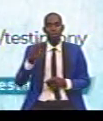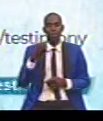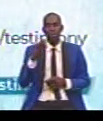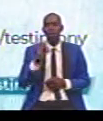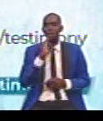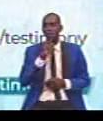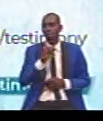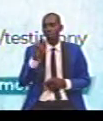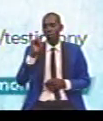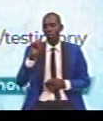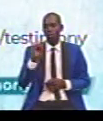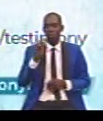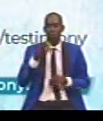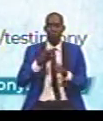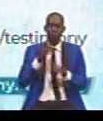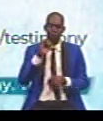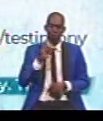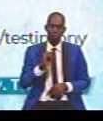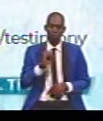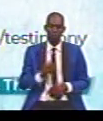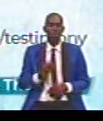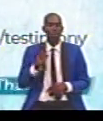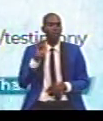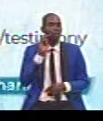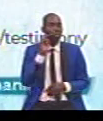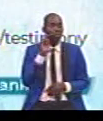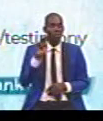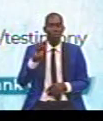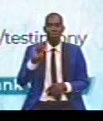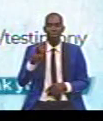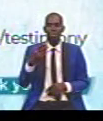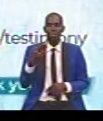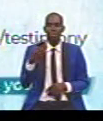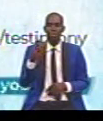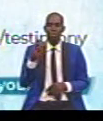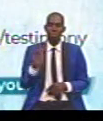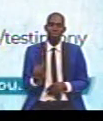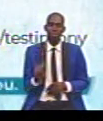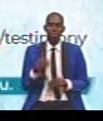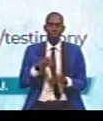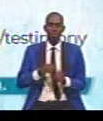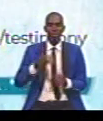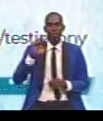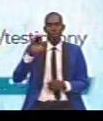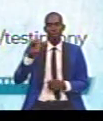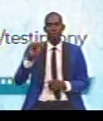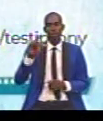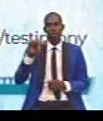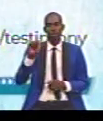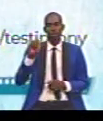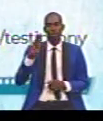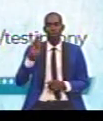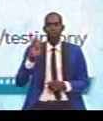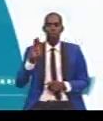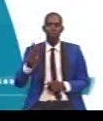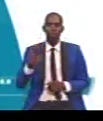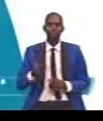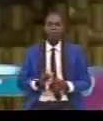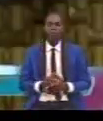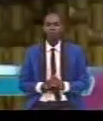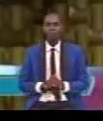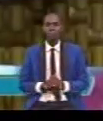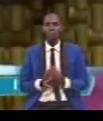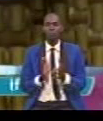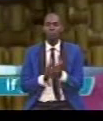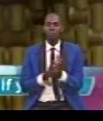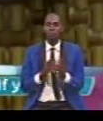from South Nigeria, Calabar, now broadcasting live. Praise the